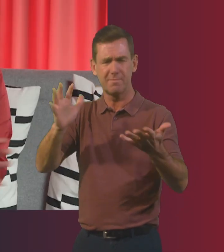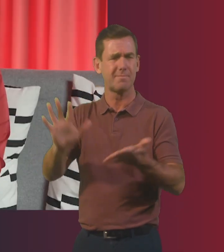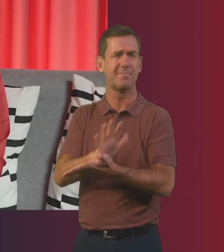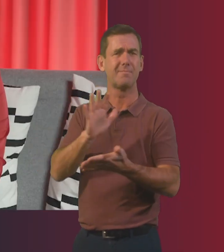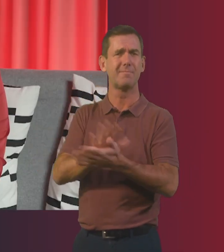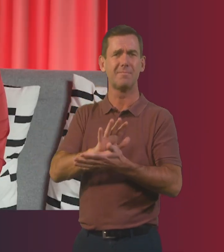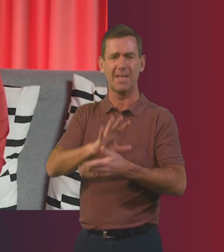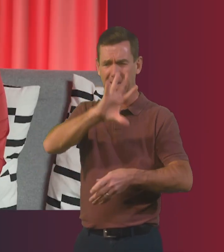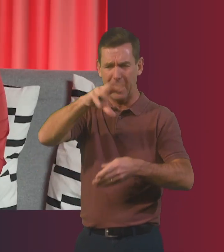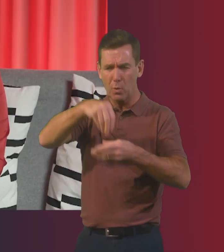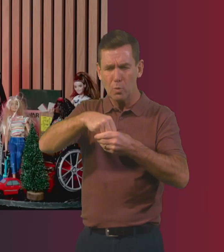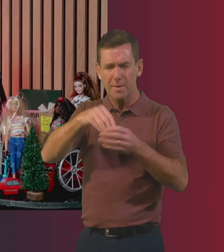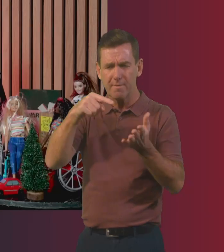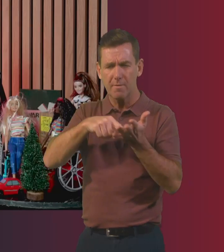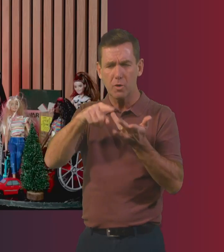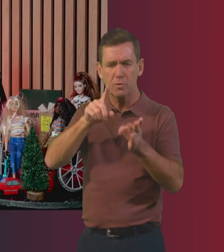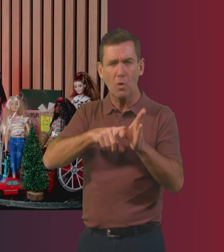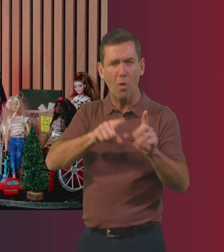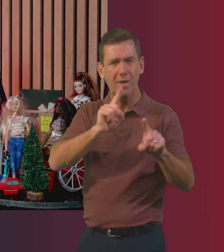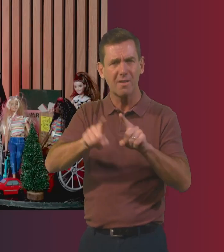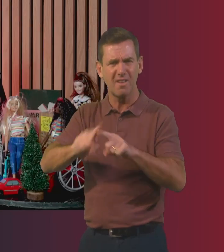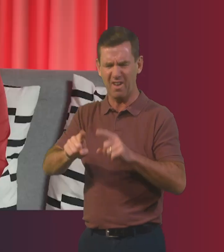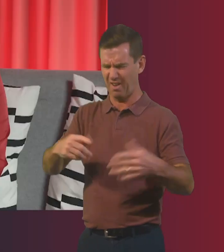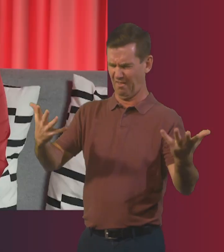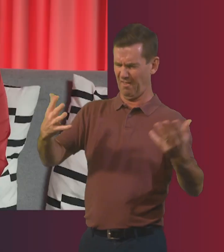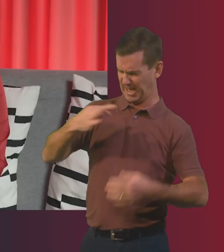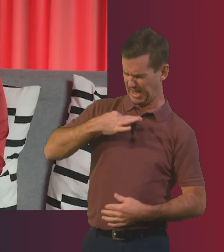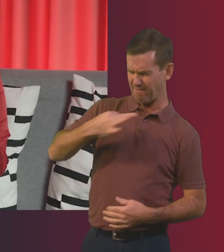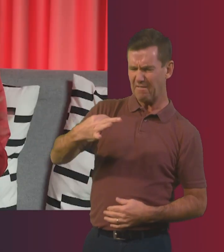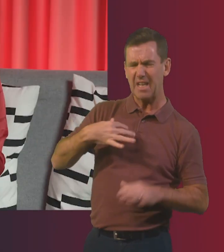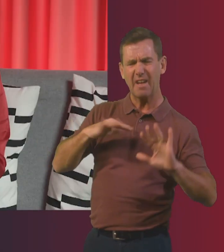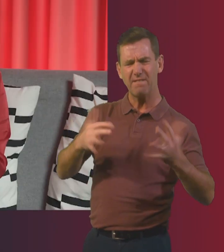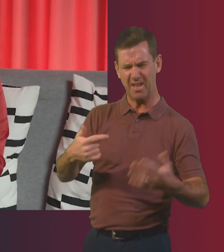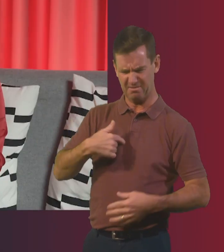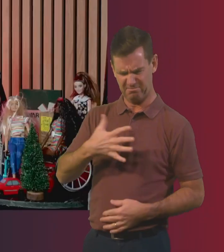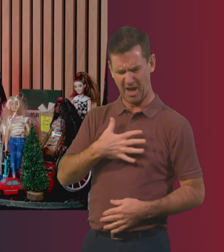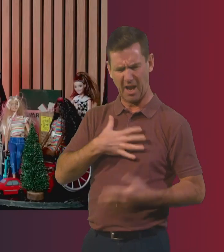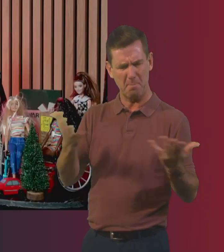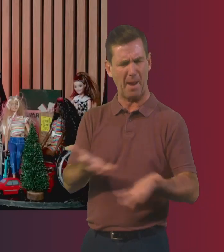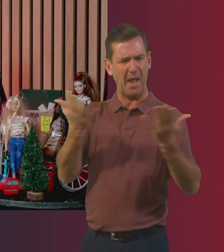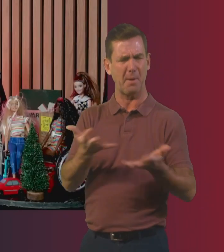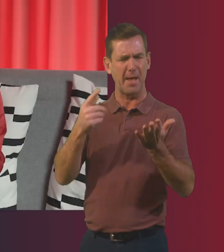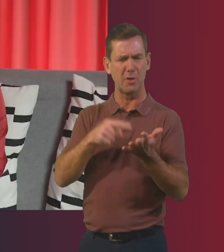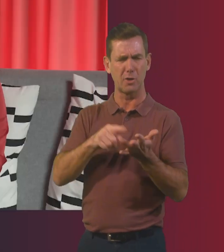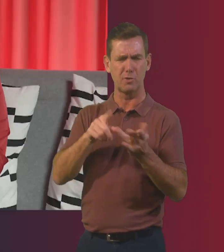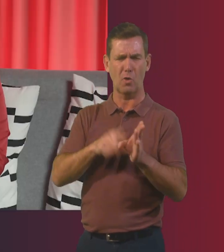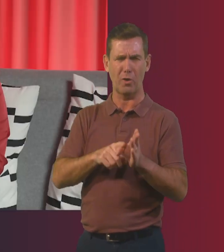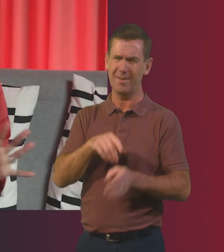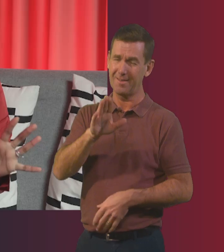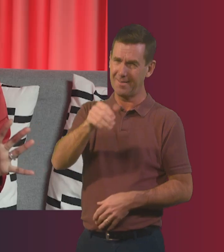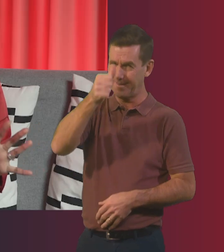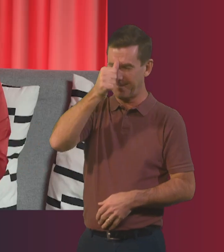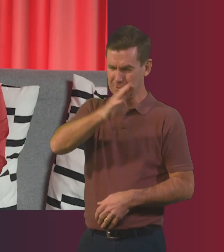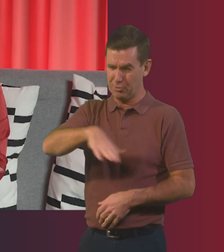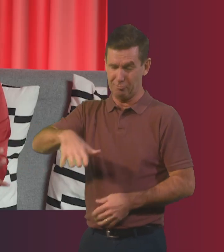different inclusive toys for them to play with. That was my invite. I want to play with toys. It was really fun. It was very chaotic because you can imagine working with kids. But they had the